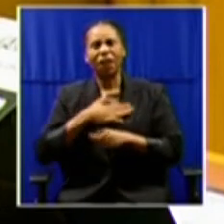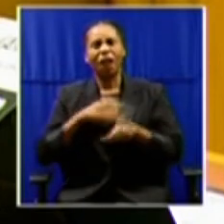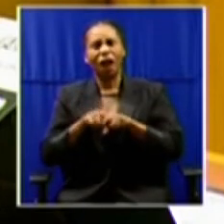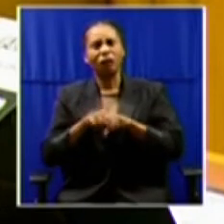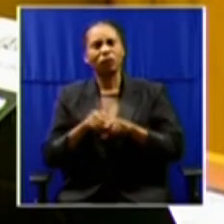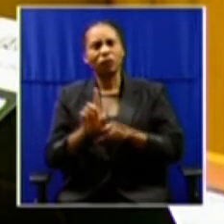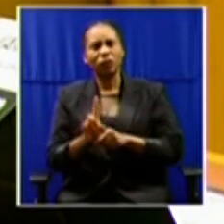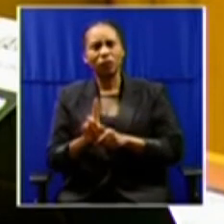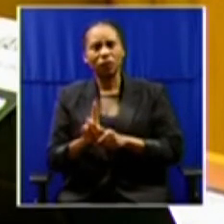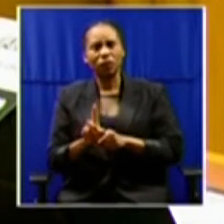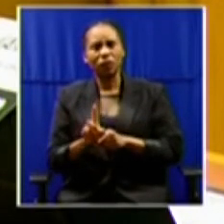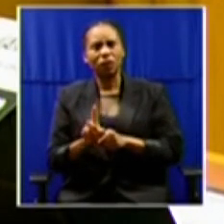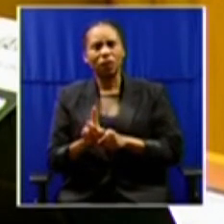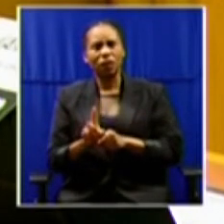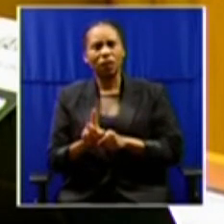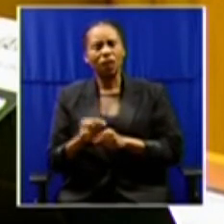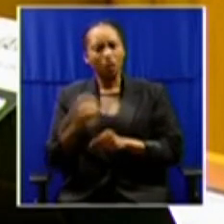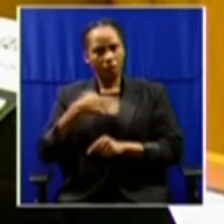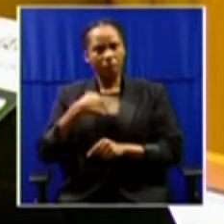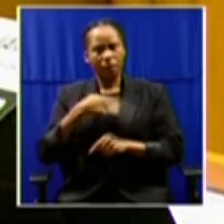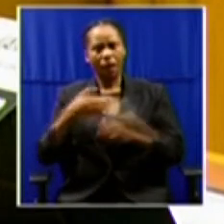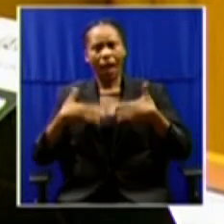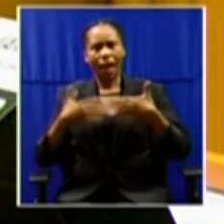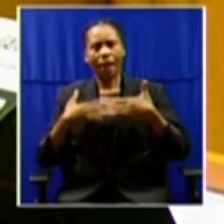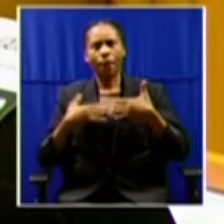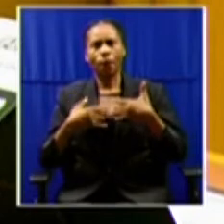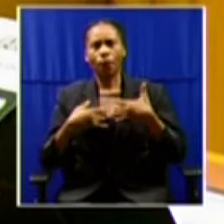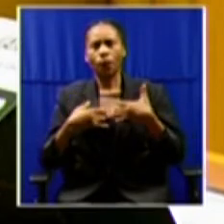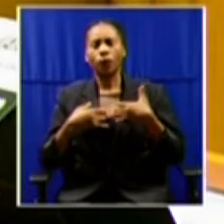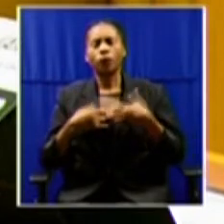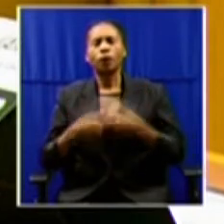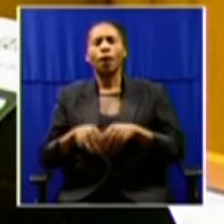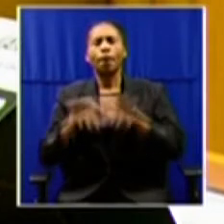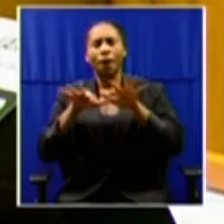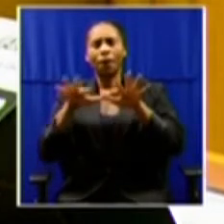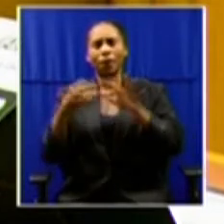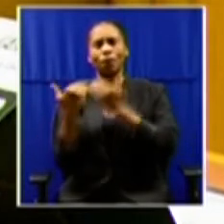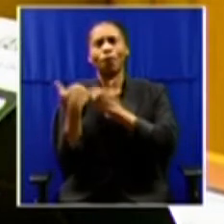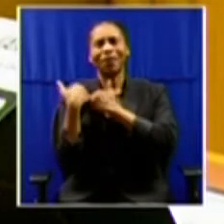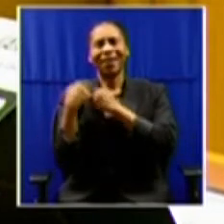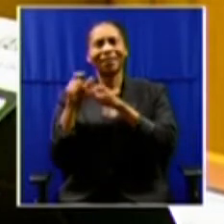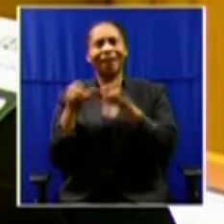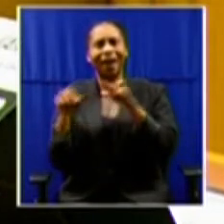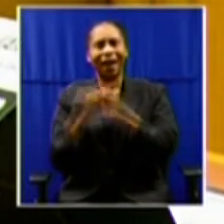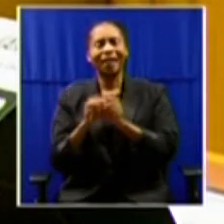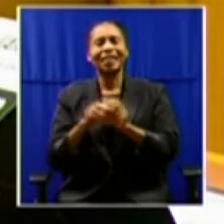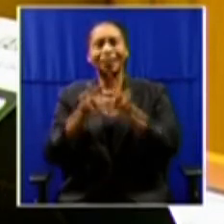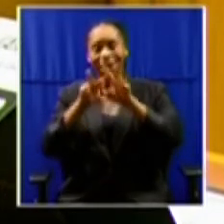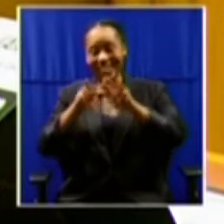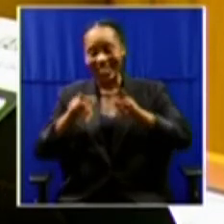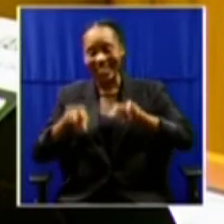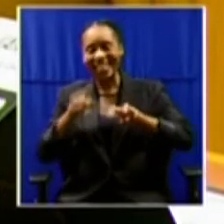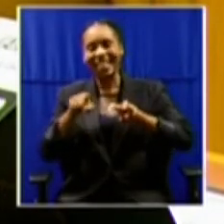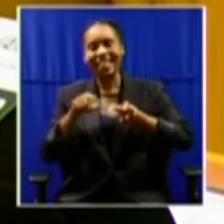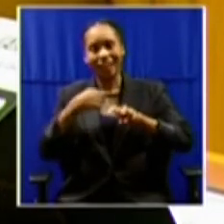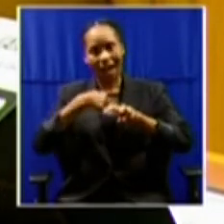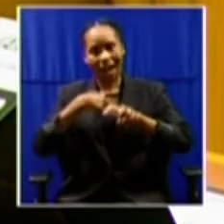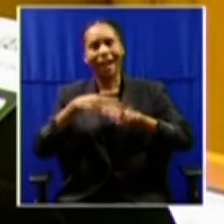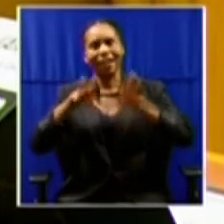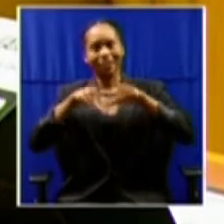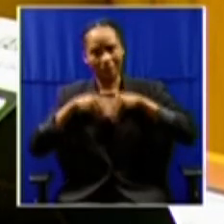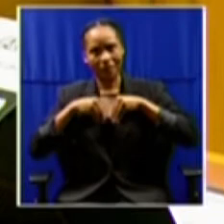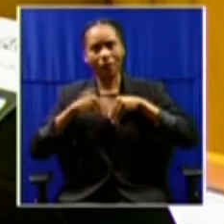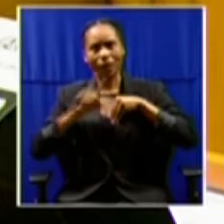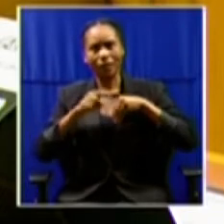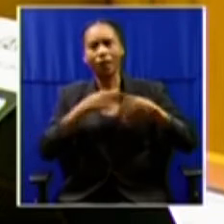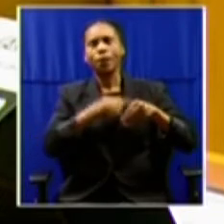and I just think that, and I'm happy that the public protector is investigating, and I've accepted the fact that the president has imposed